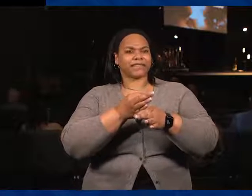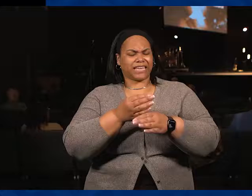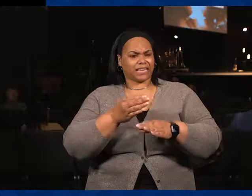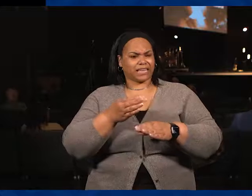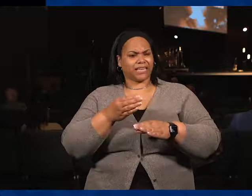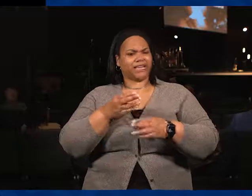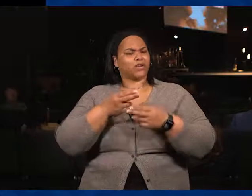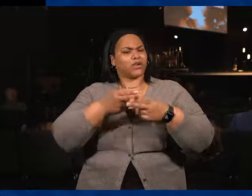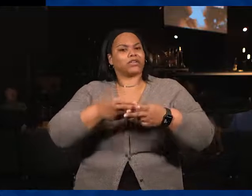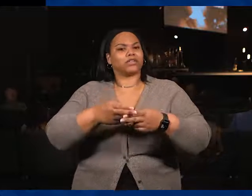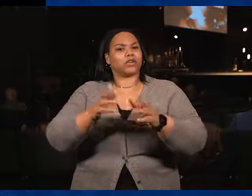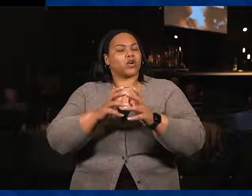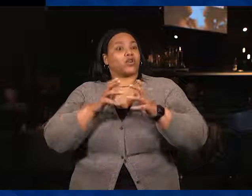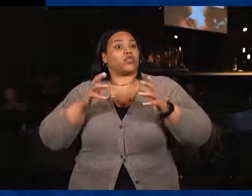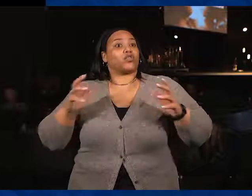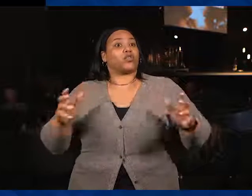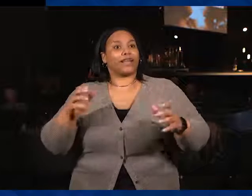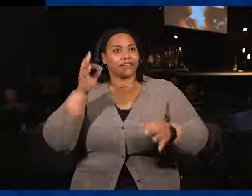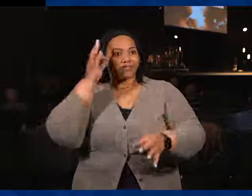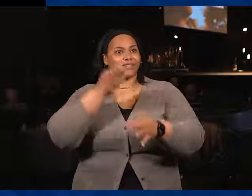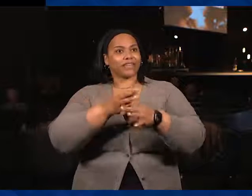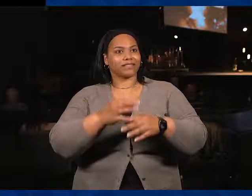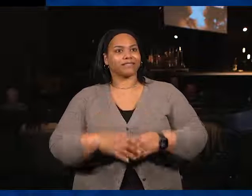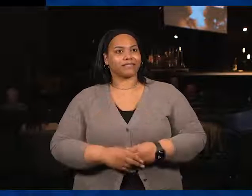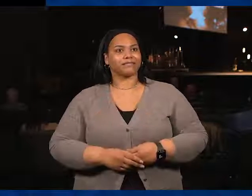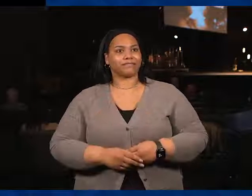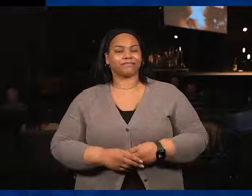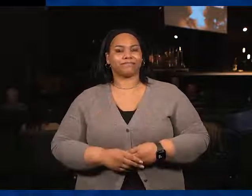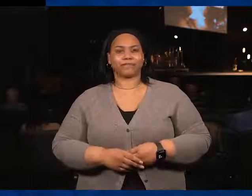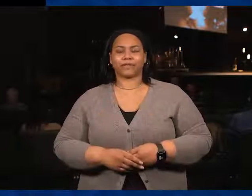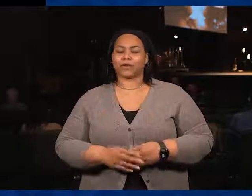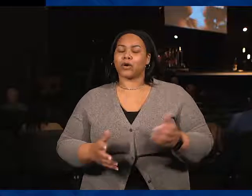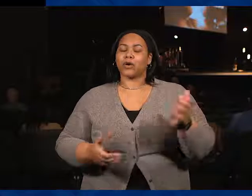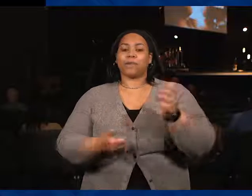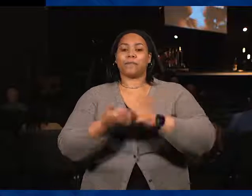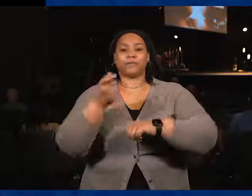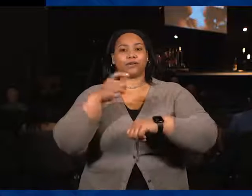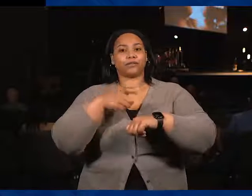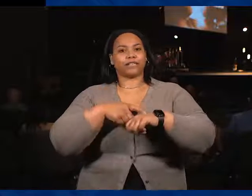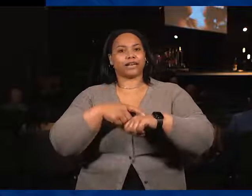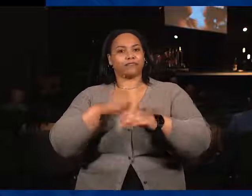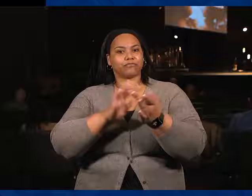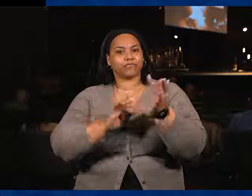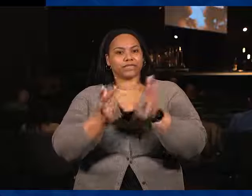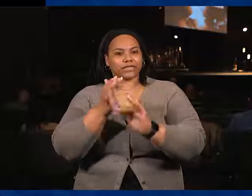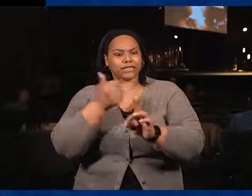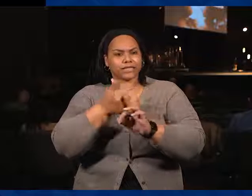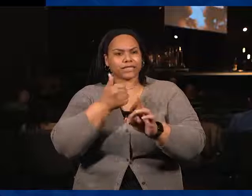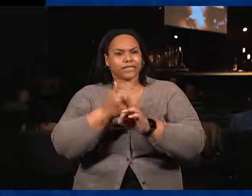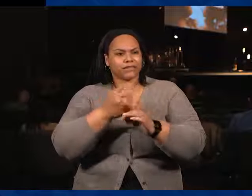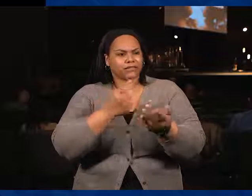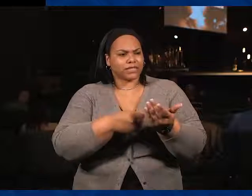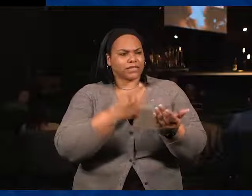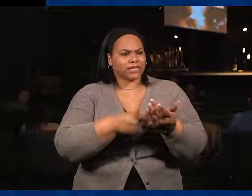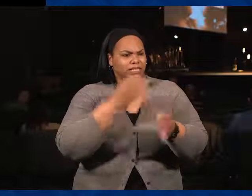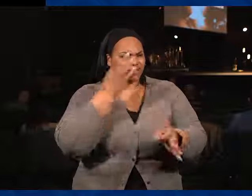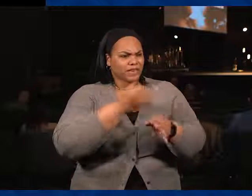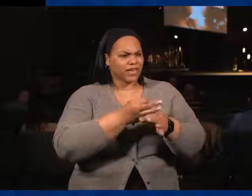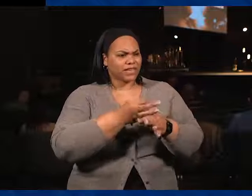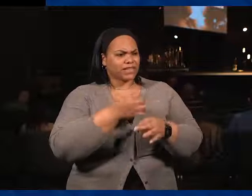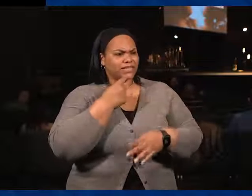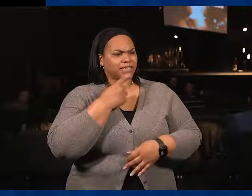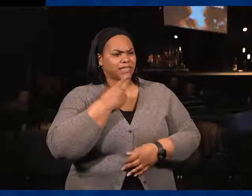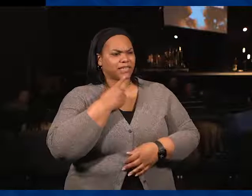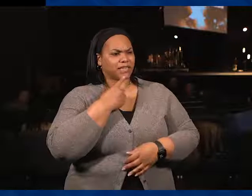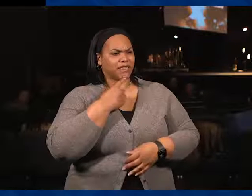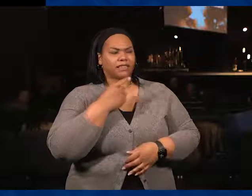great faith. Most of the time, when Jesus talks about somebody's faith, it's in a critical nature. "Oh ye,